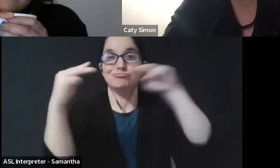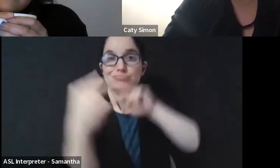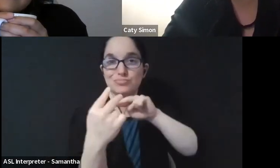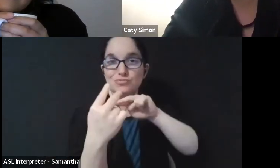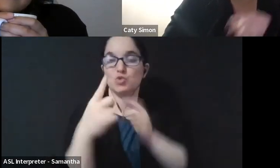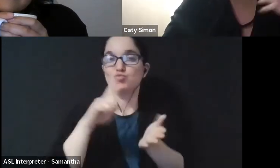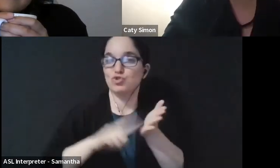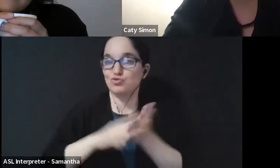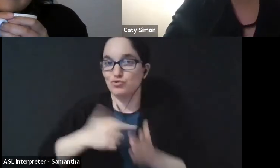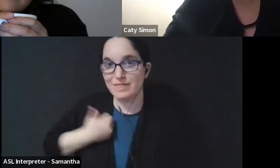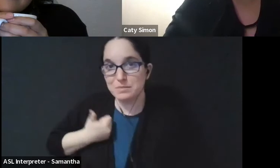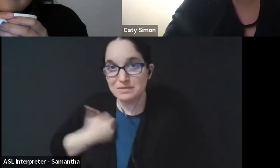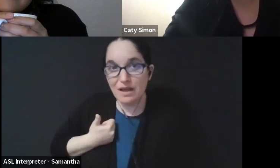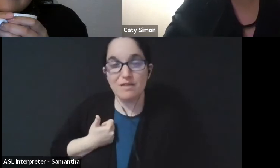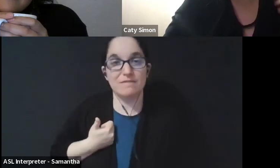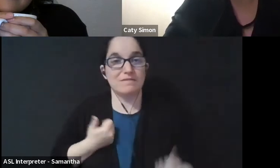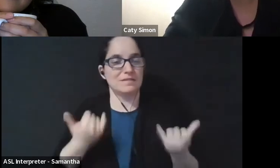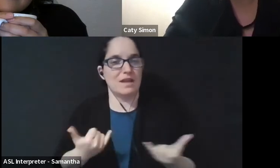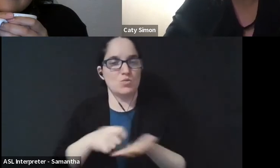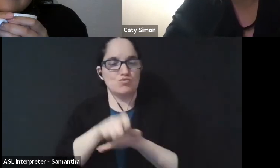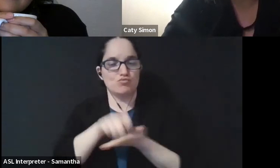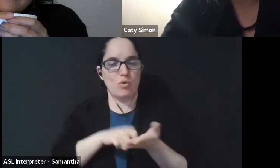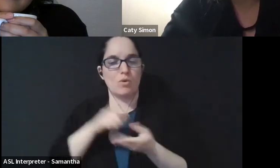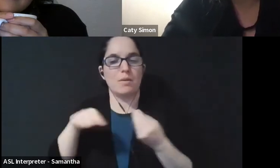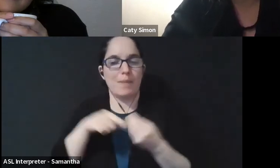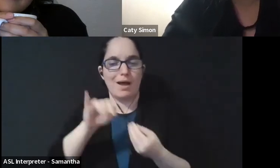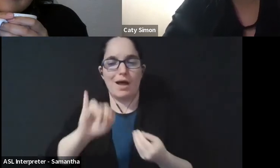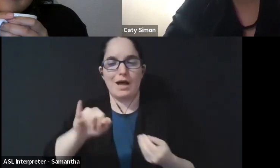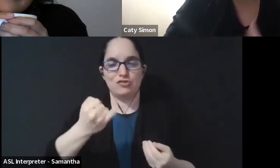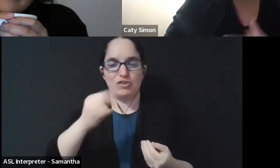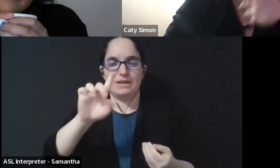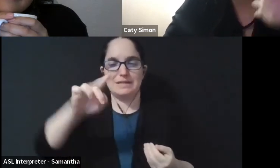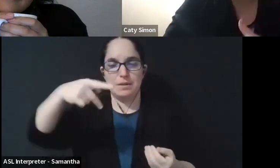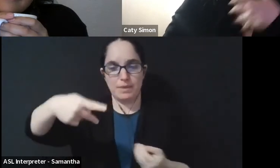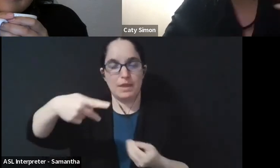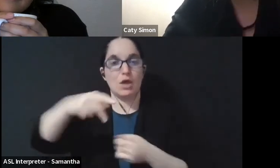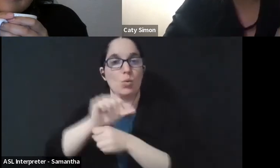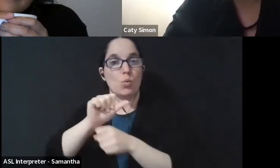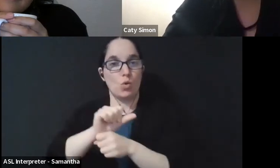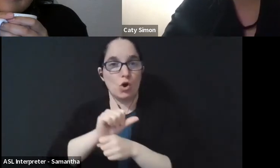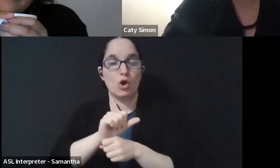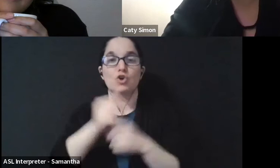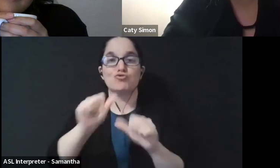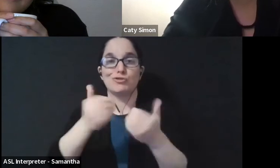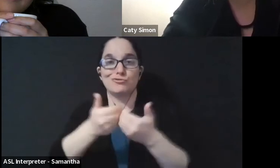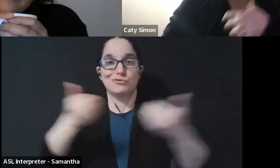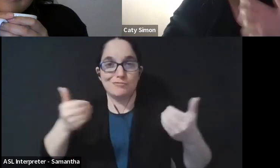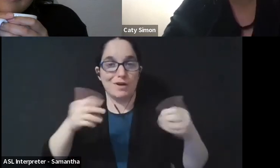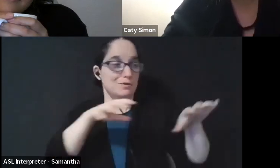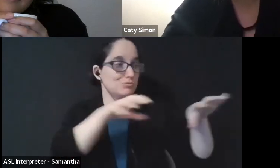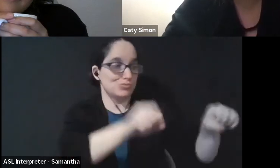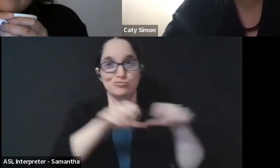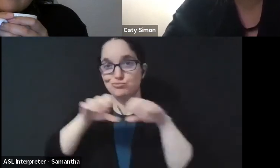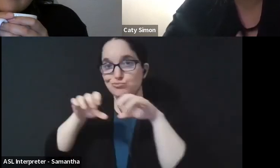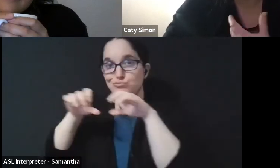personally is that the phenomenon that we wrote about in the IJDP piece, that researchers will often try to divide and conquer by nominally